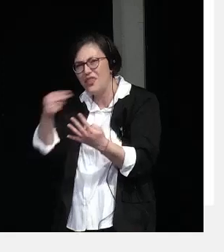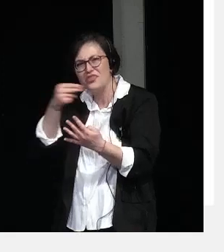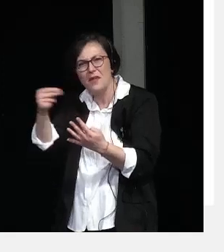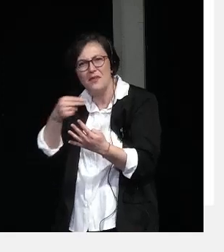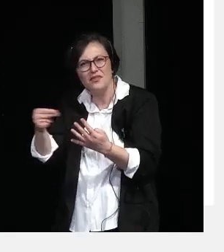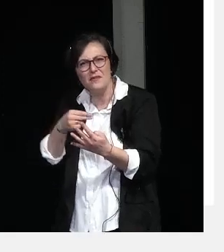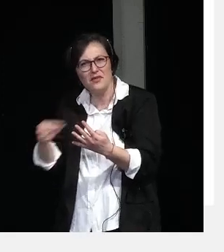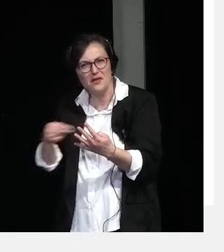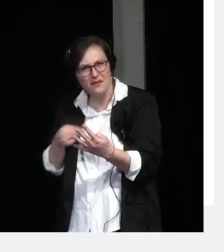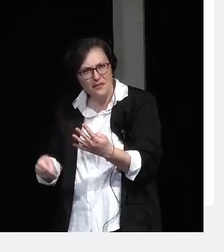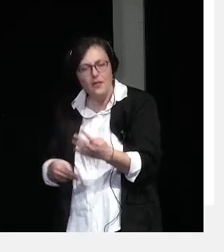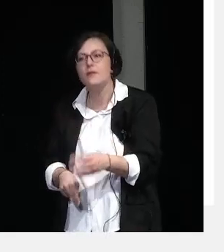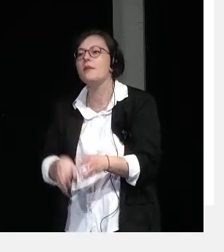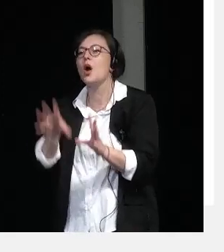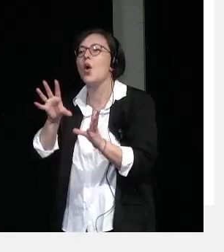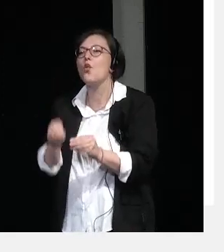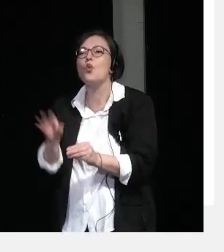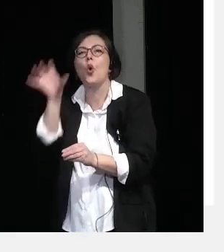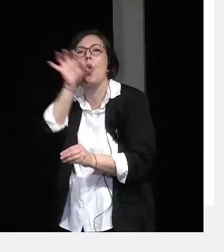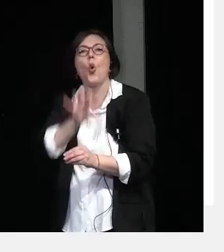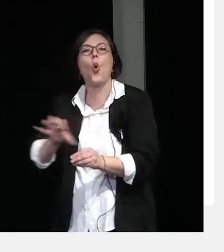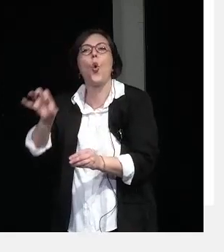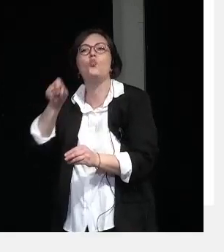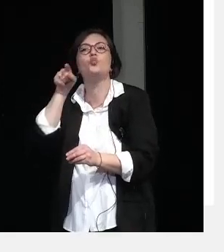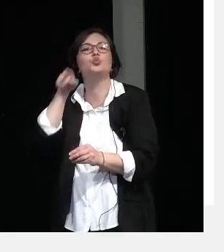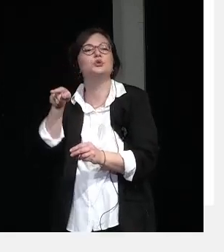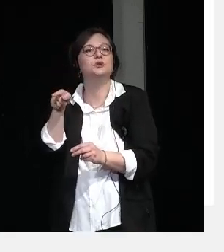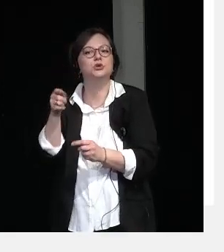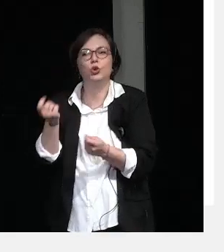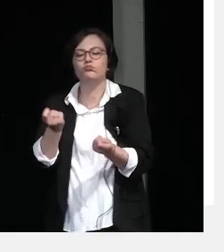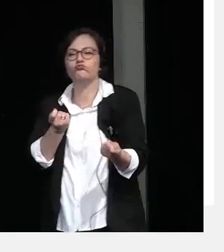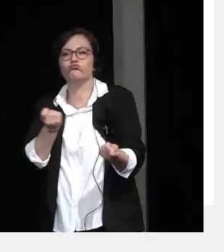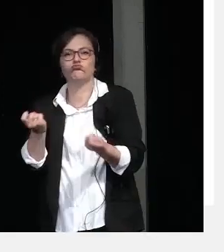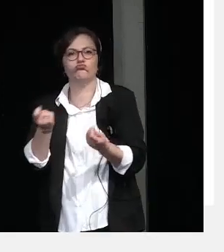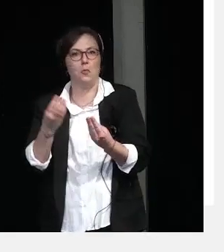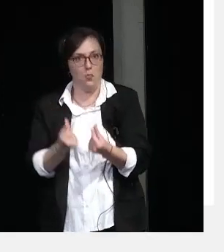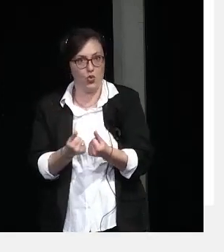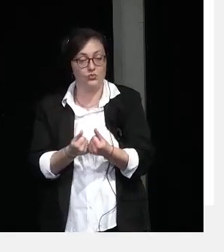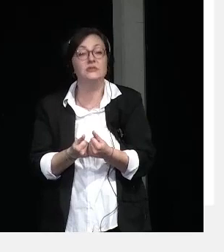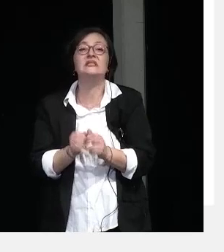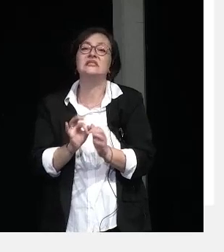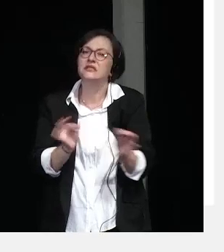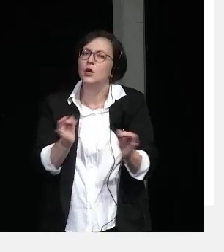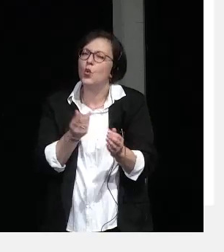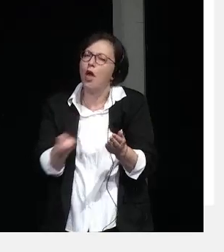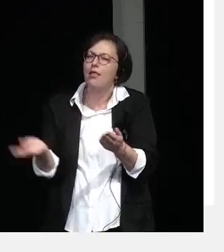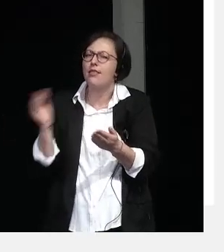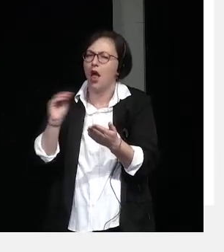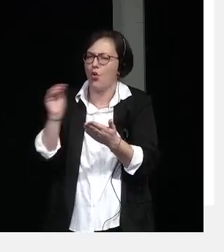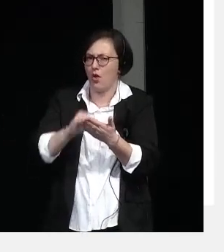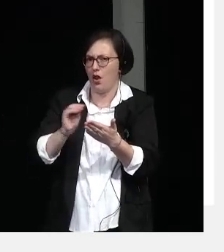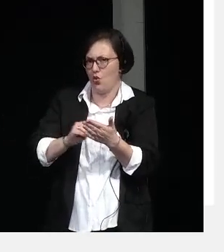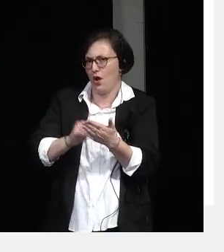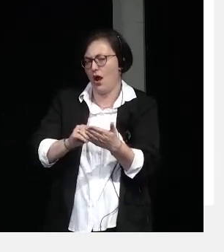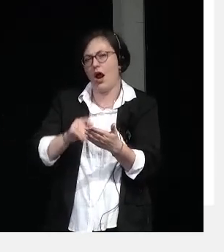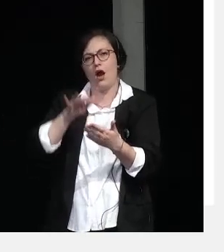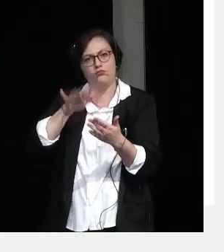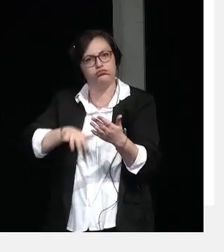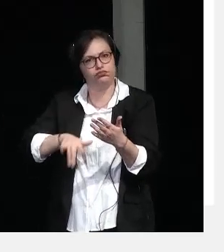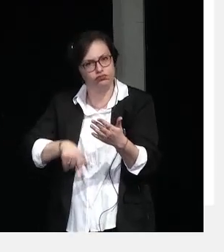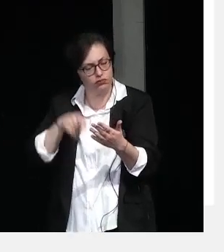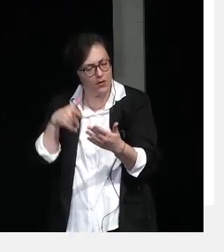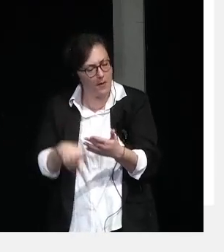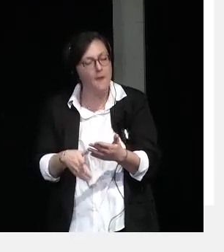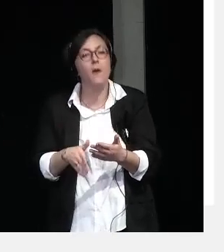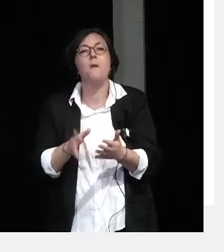other specialists, whether they work for the museum or not, it doesn't matter, from all different fields and professions who are willing, either